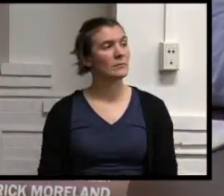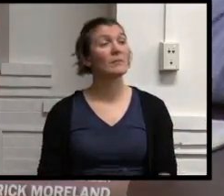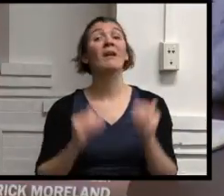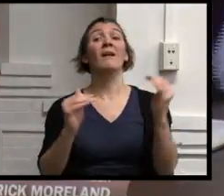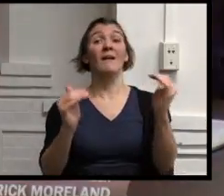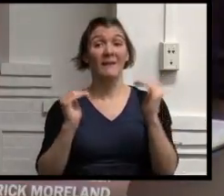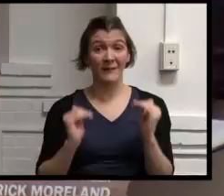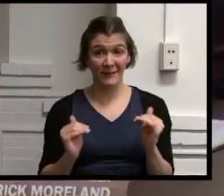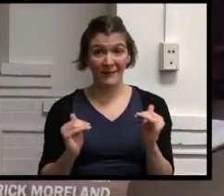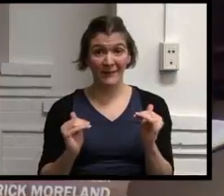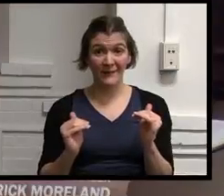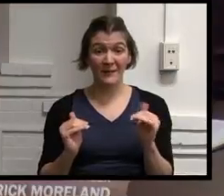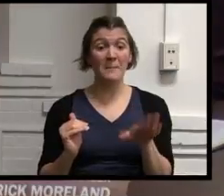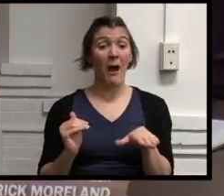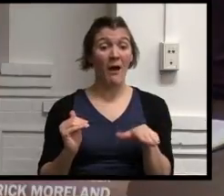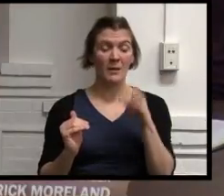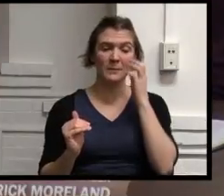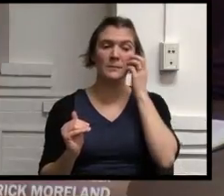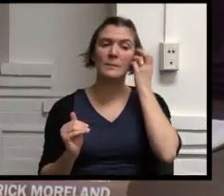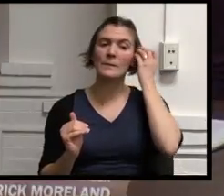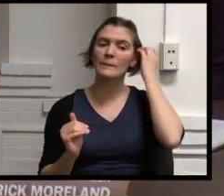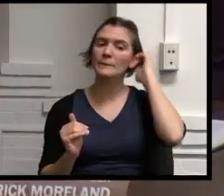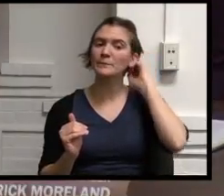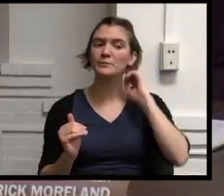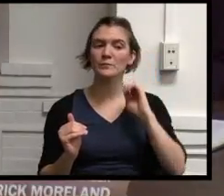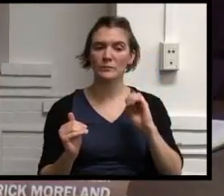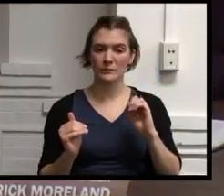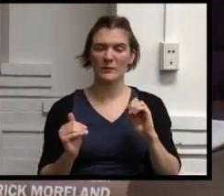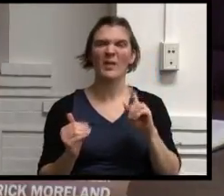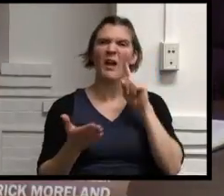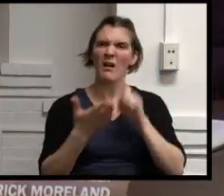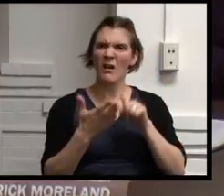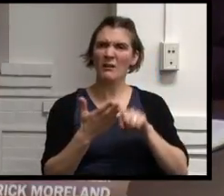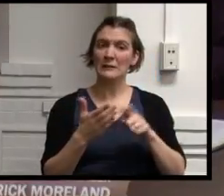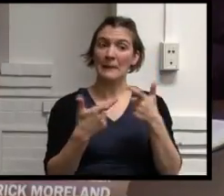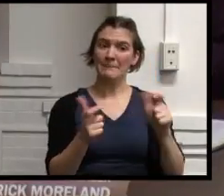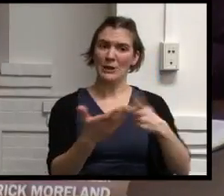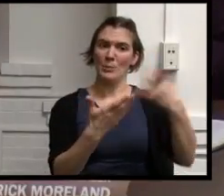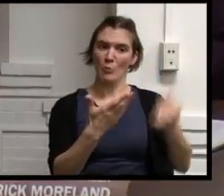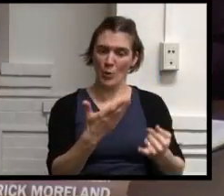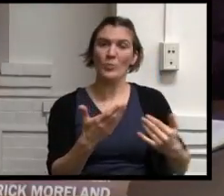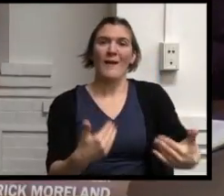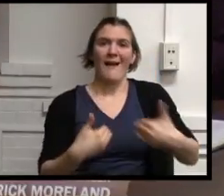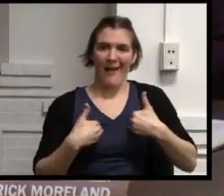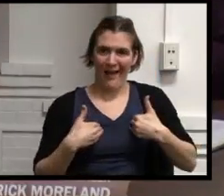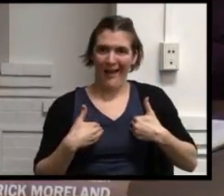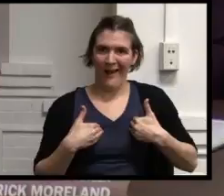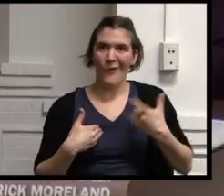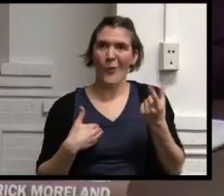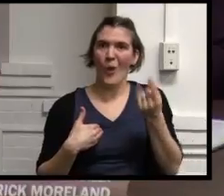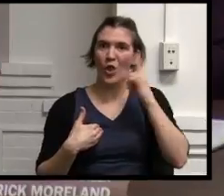so going down a little further, they identify a couple of the major programs that we had,